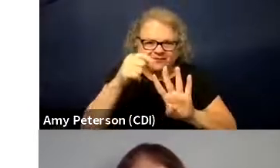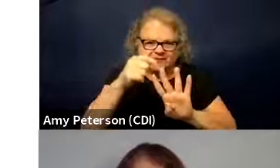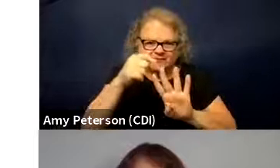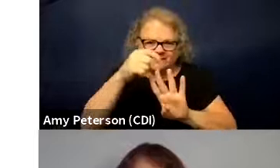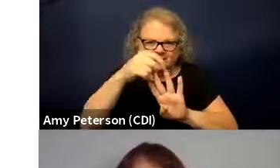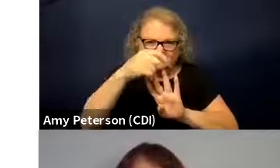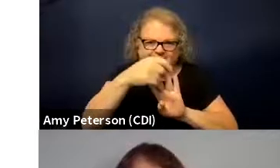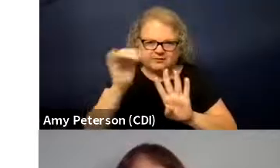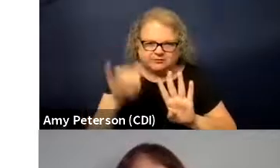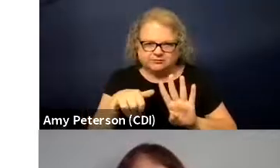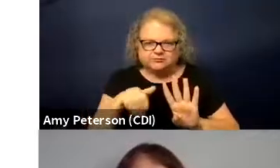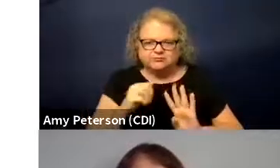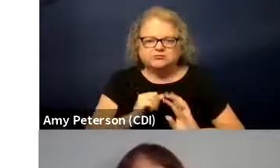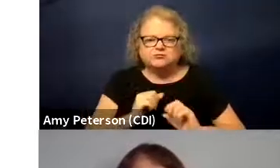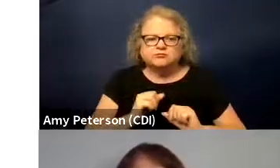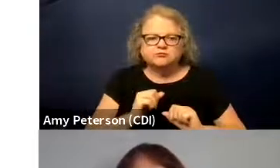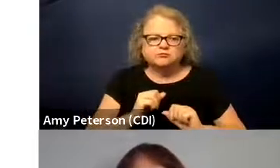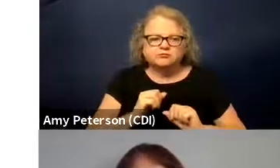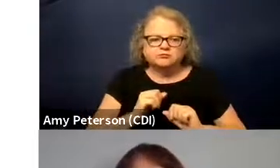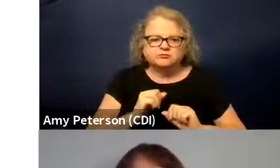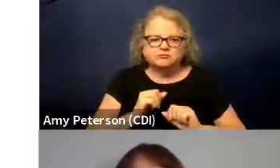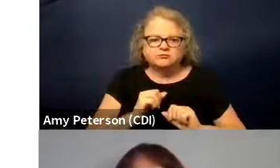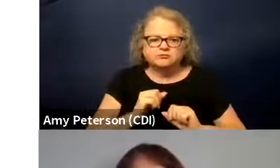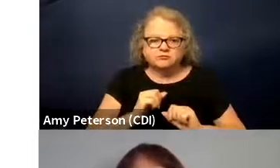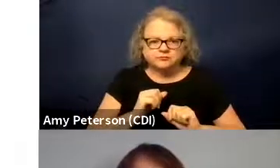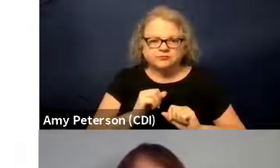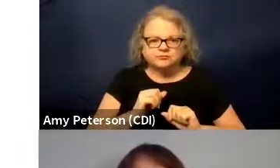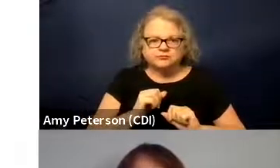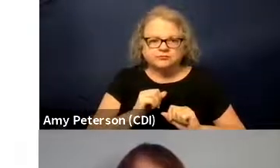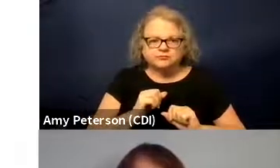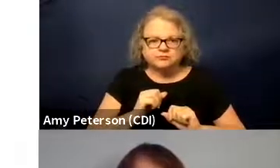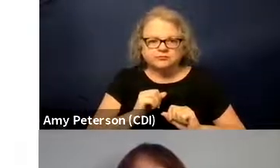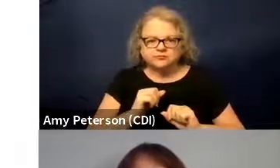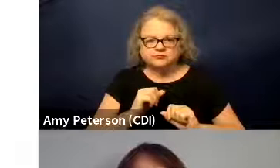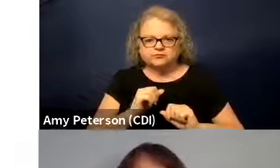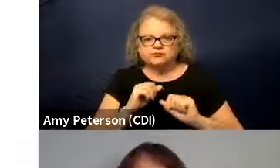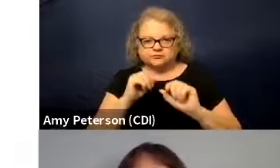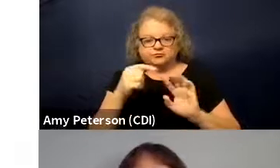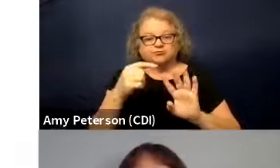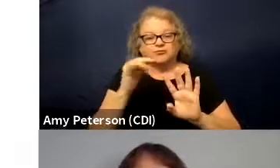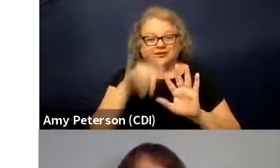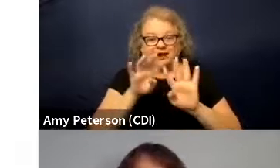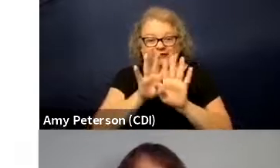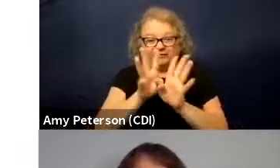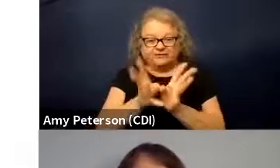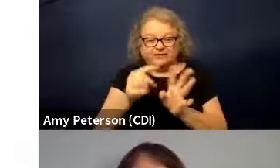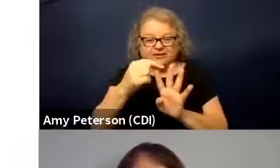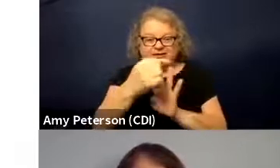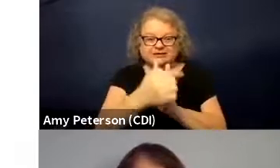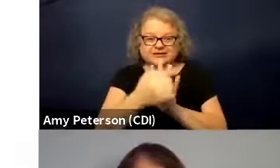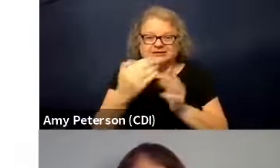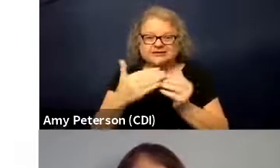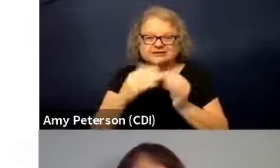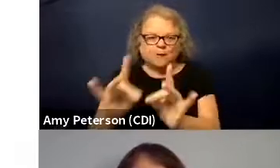human cells and injects the virus genetic code, the virus's genes, into